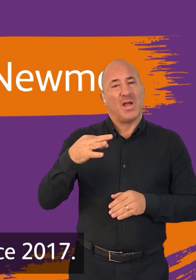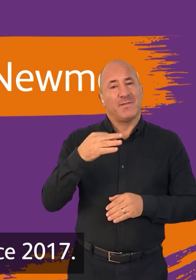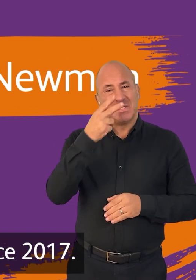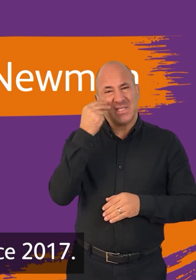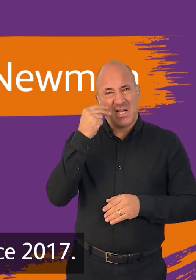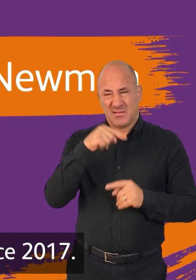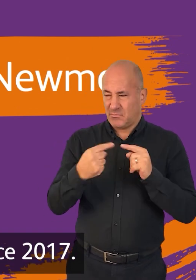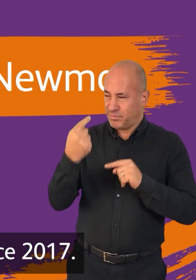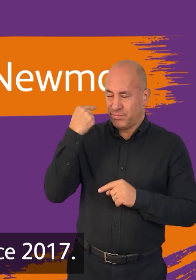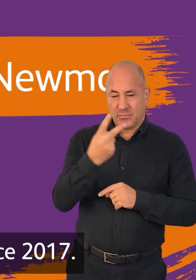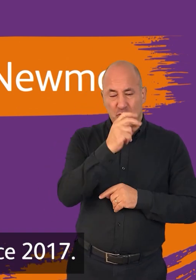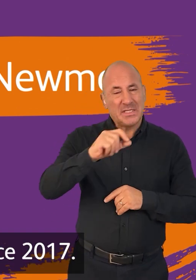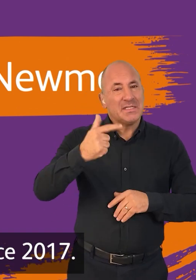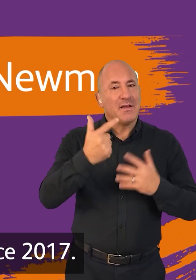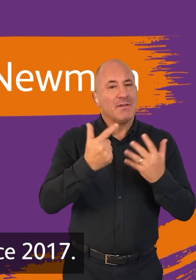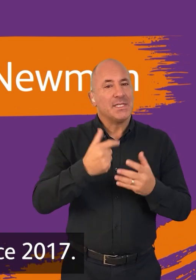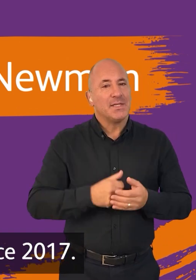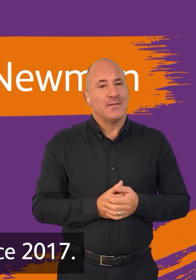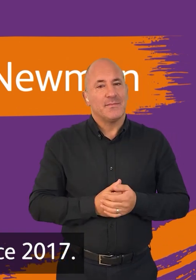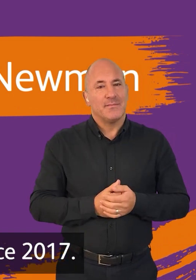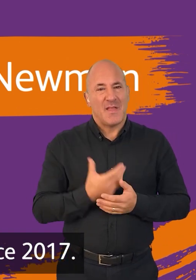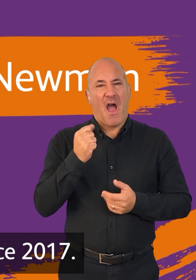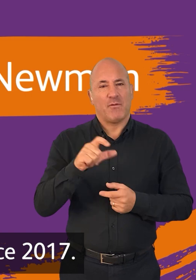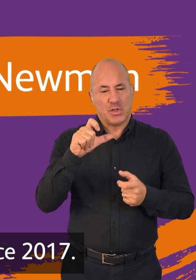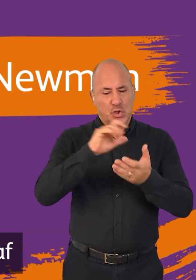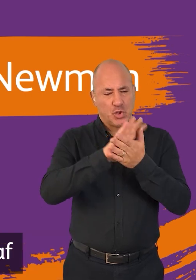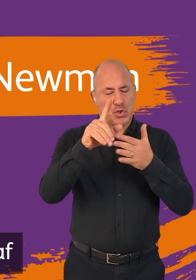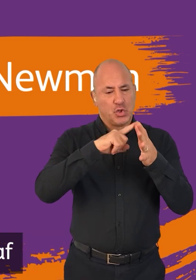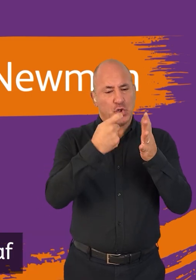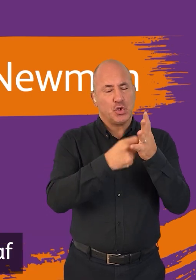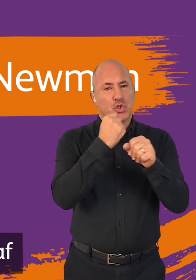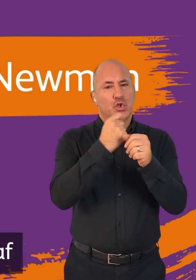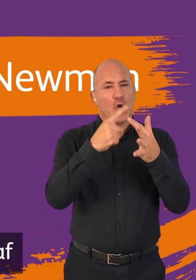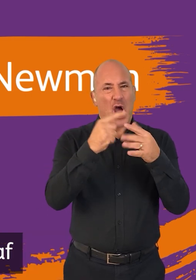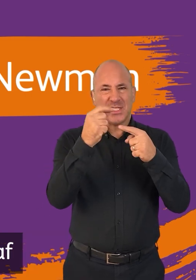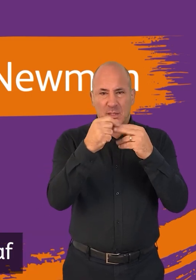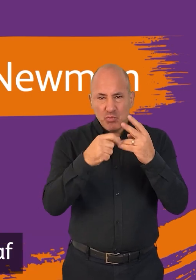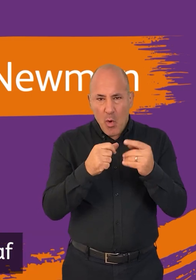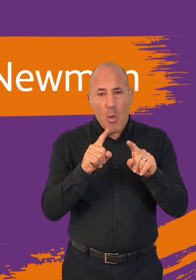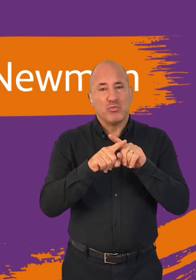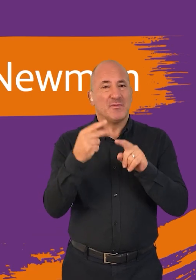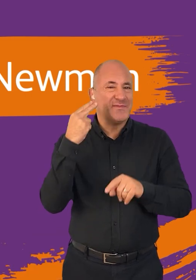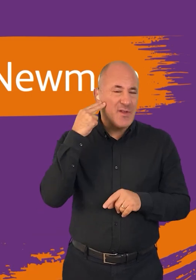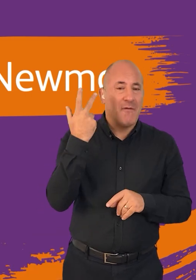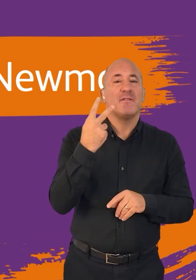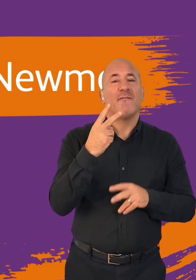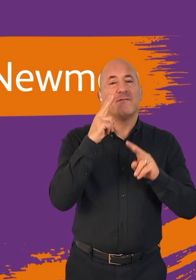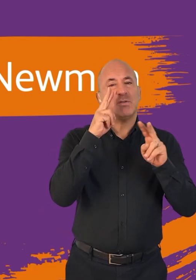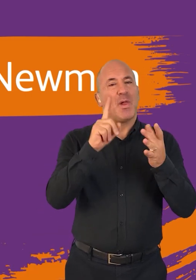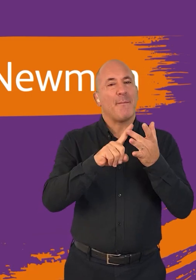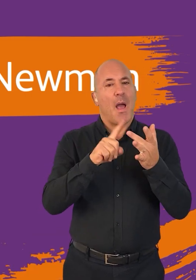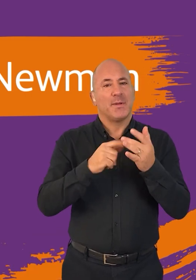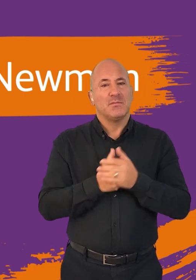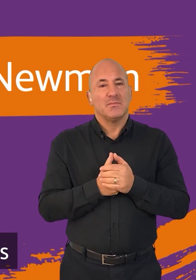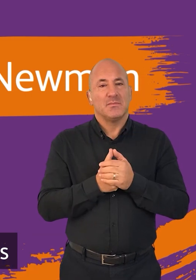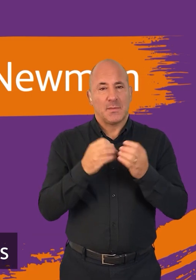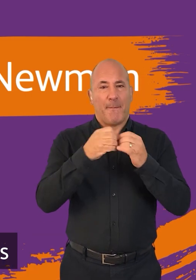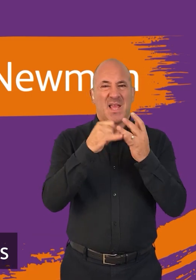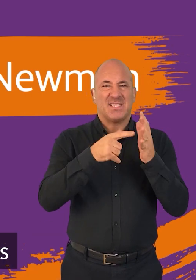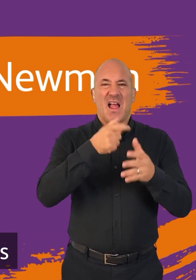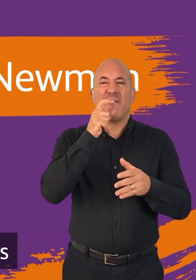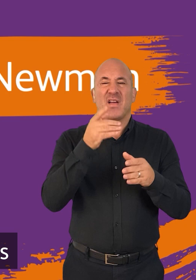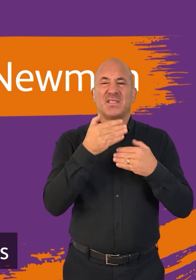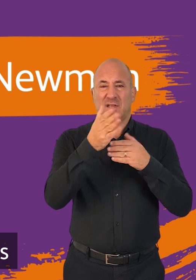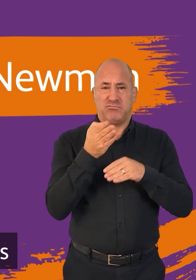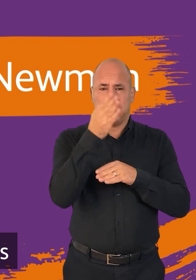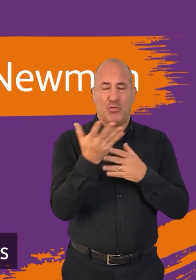Warren has been volunteering for Sense since 2017. He has Charge syndrome and is deaf with a visual impairment. Warren